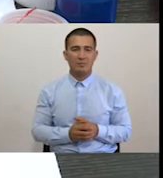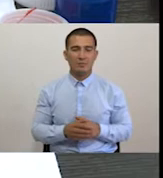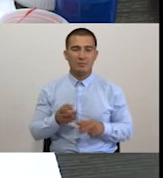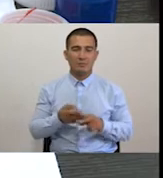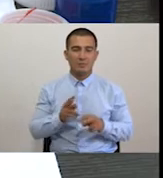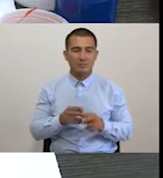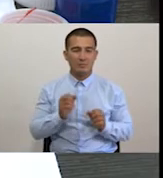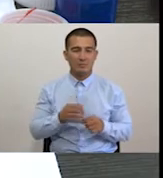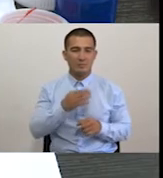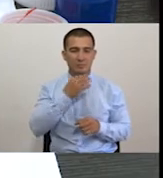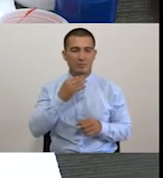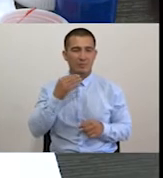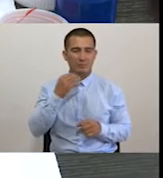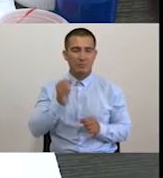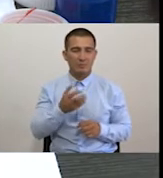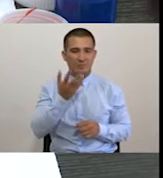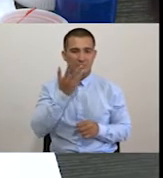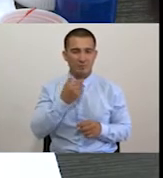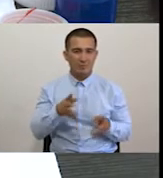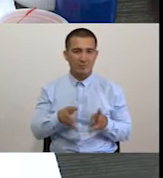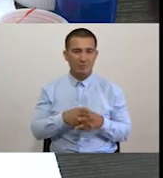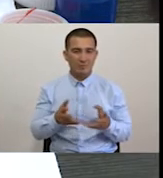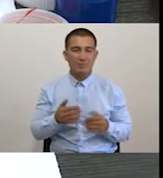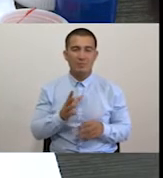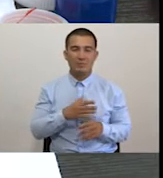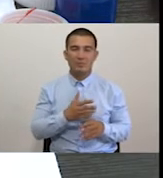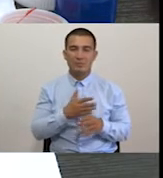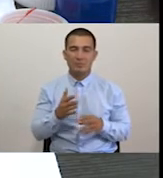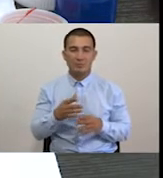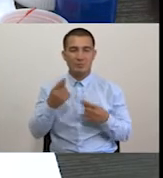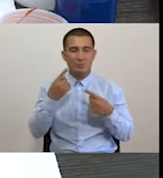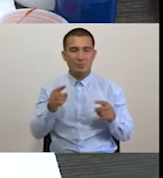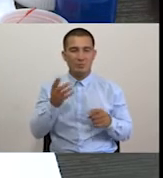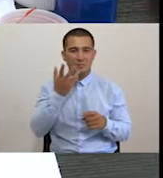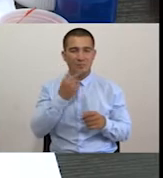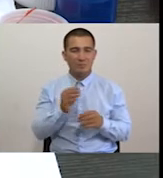Mana biroz ko'kroq rang tayyorlab olamiz. So'ngra davom ettiramiz.